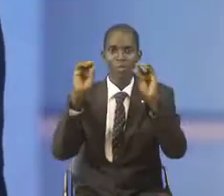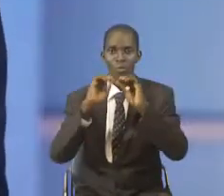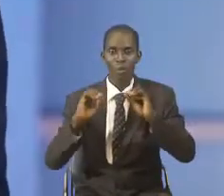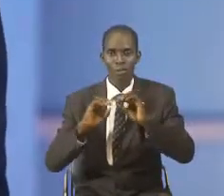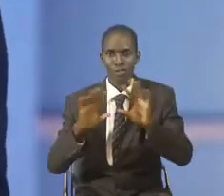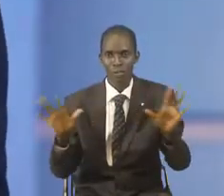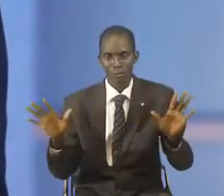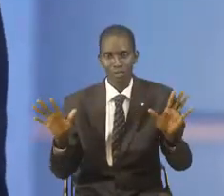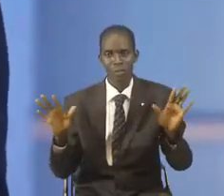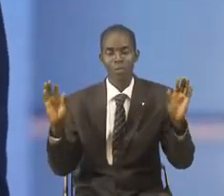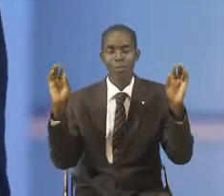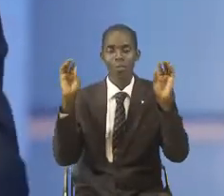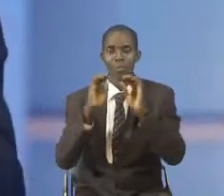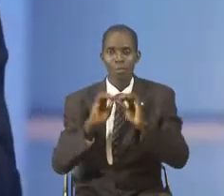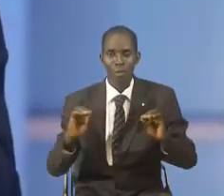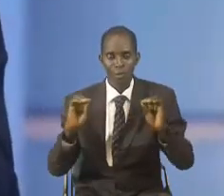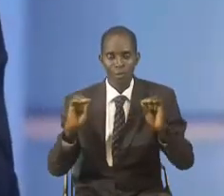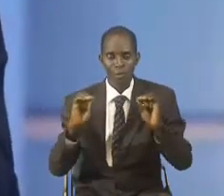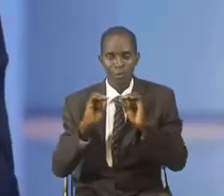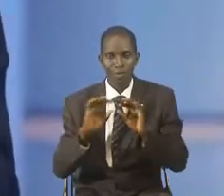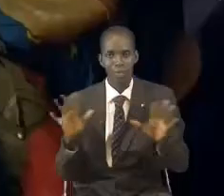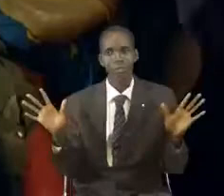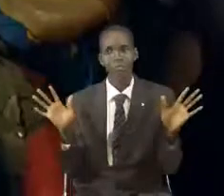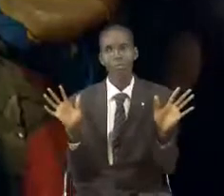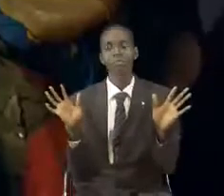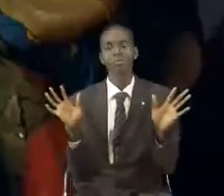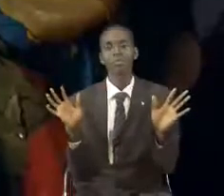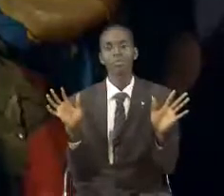Nothing. Say it now.